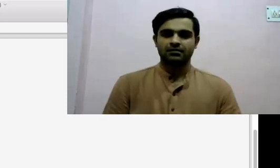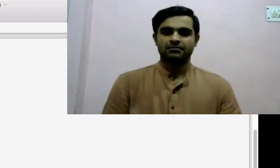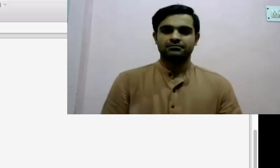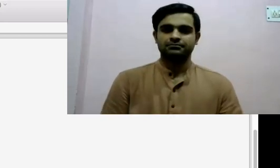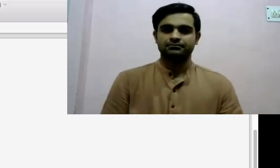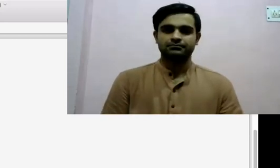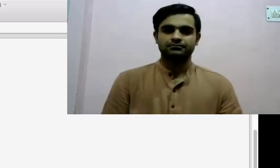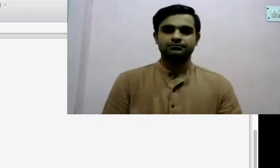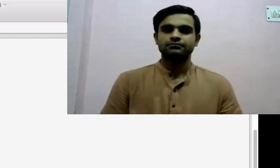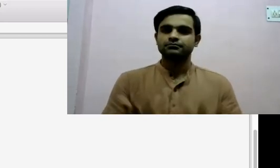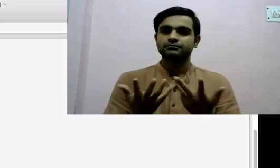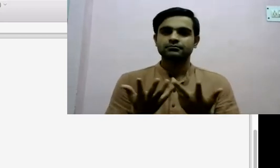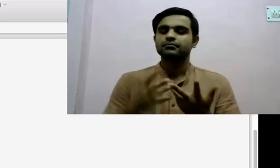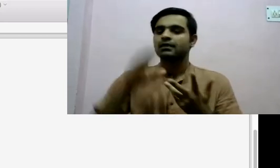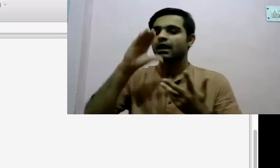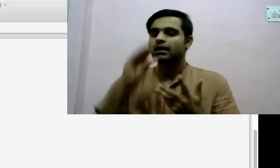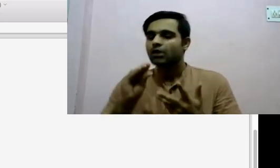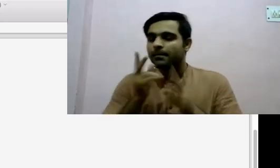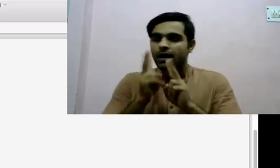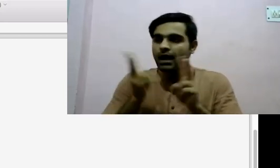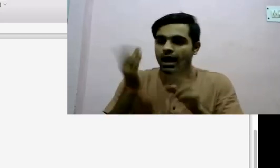less common symptoms,